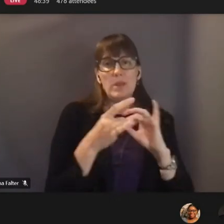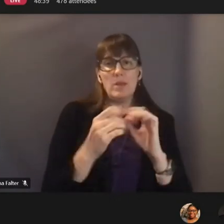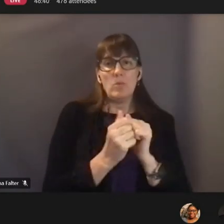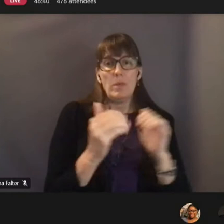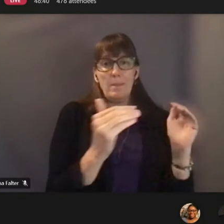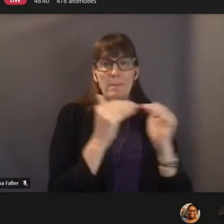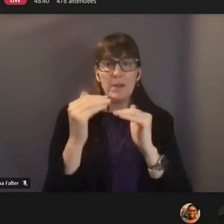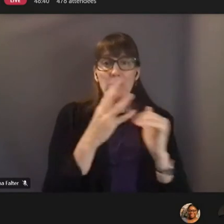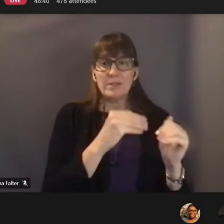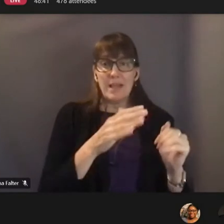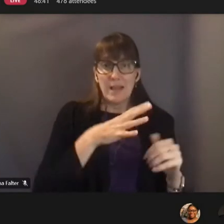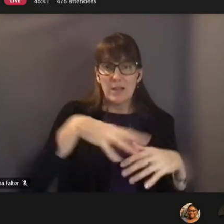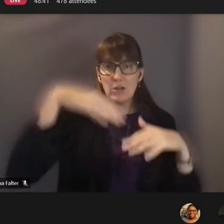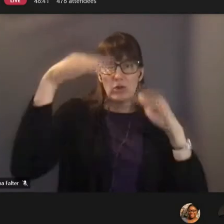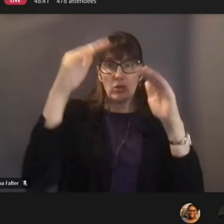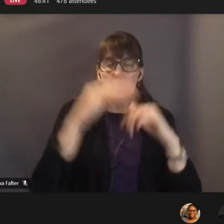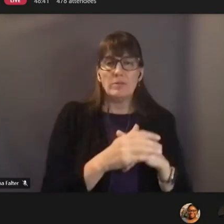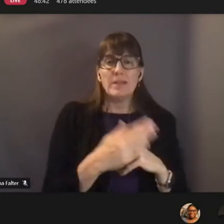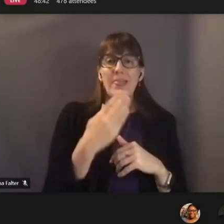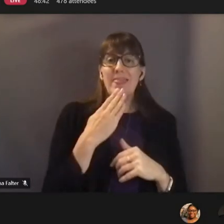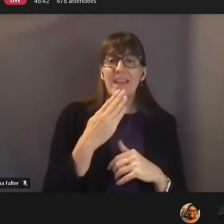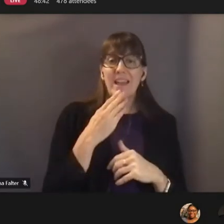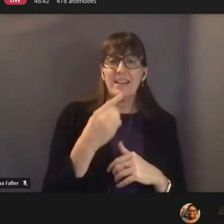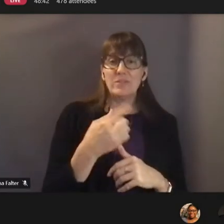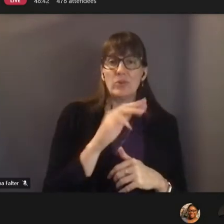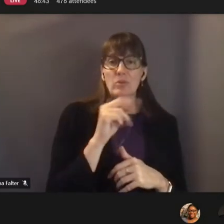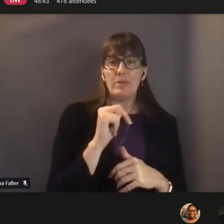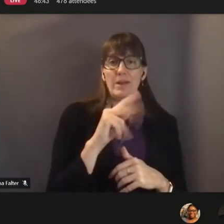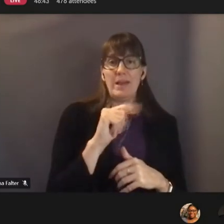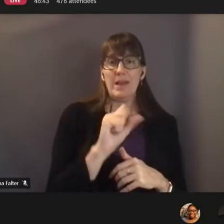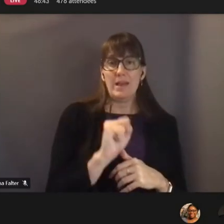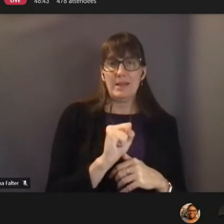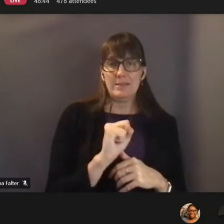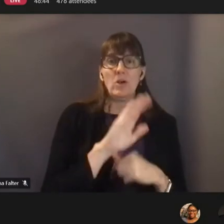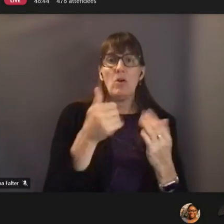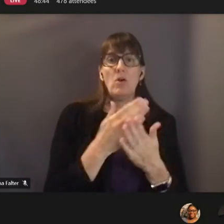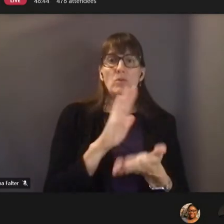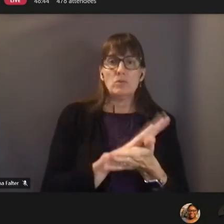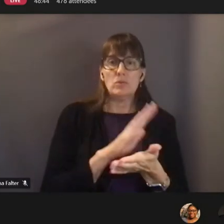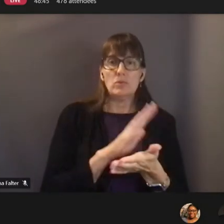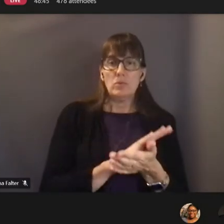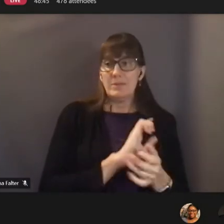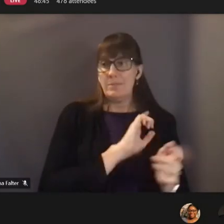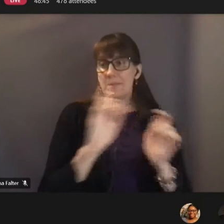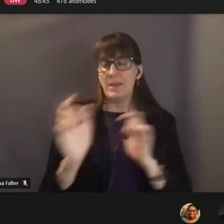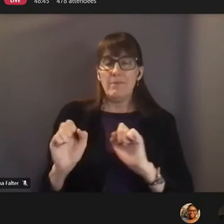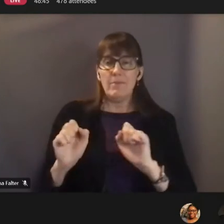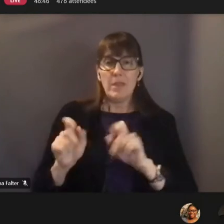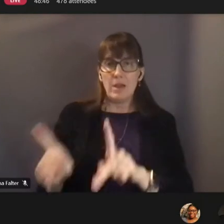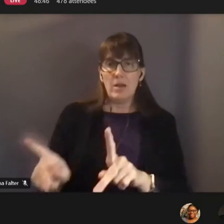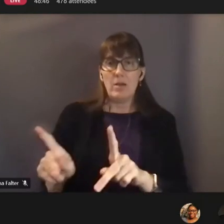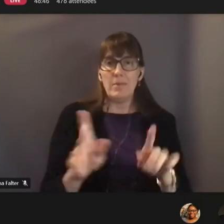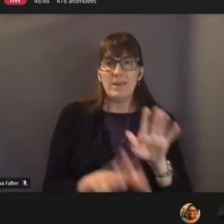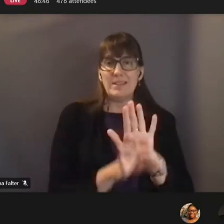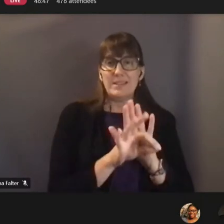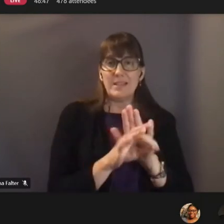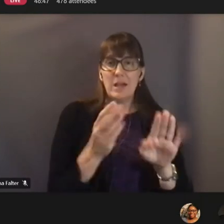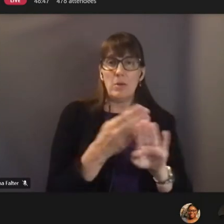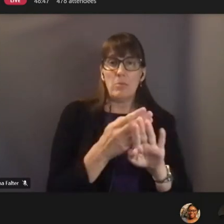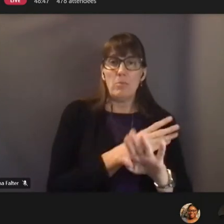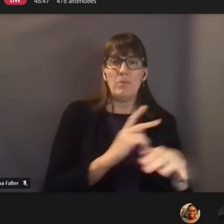other outside funding sources, all schools have been given the opportunity to select pre-K-12